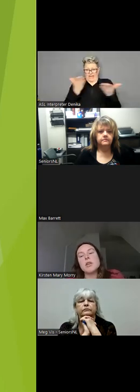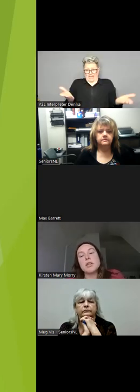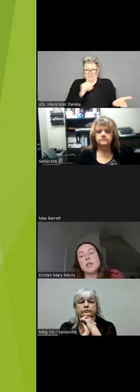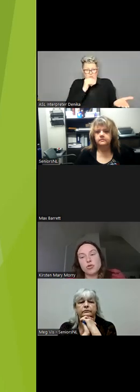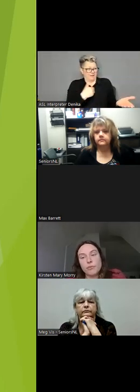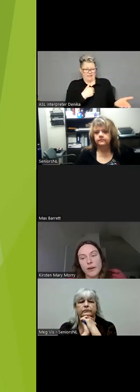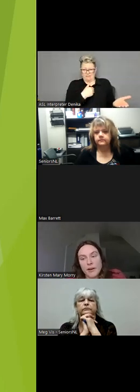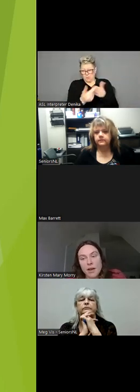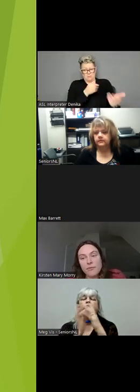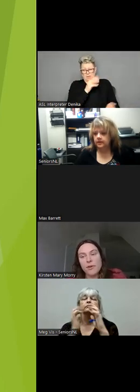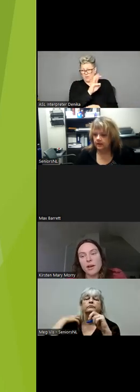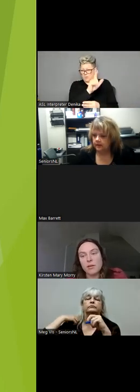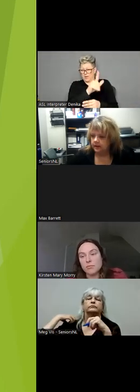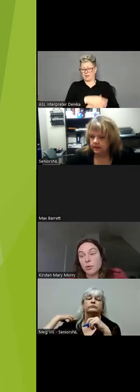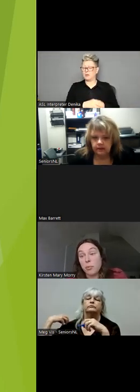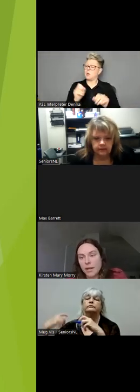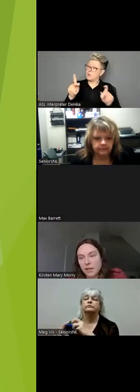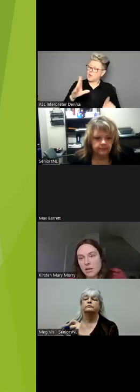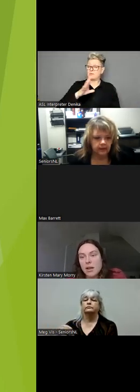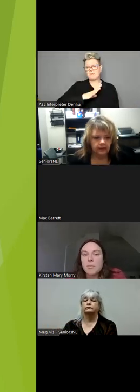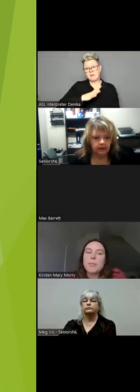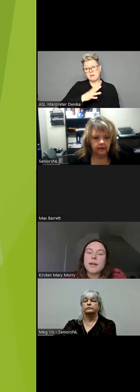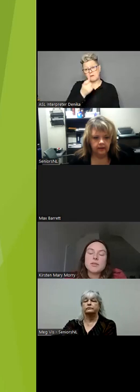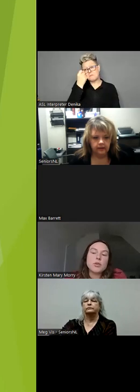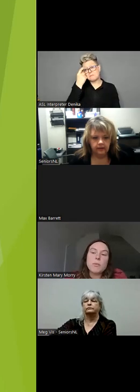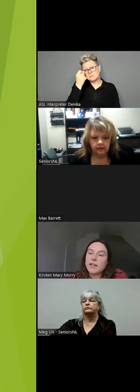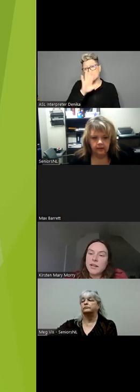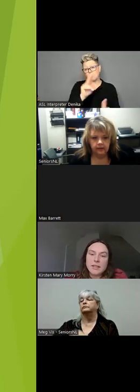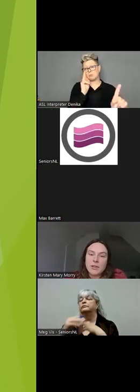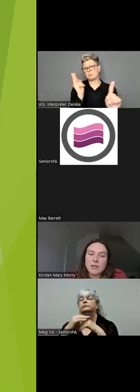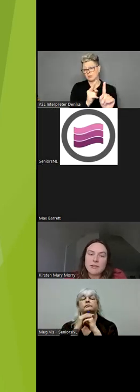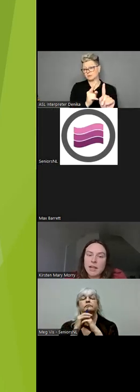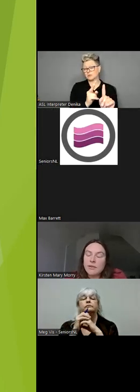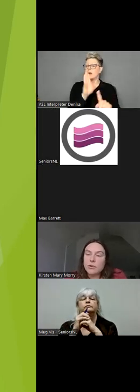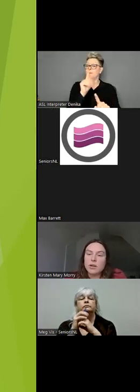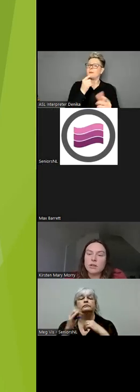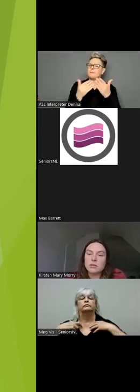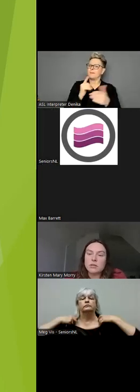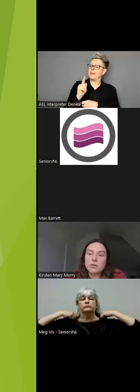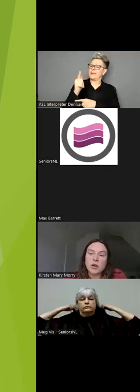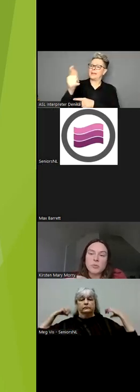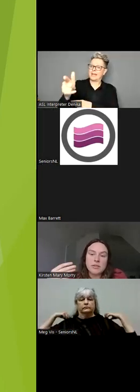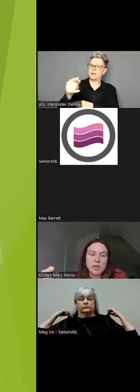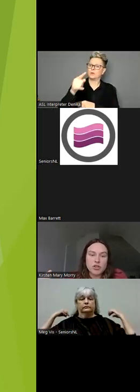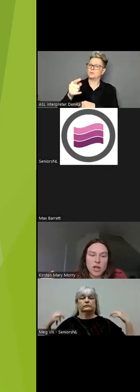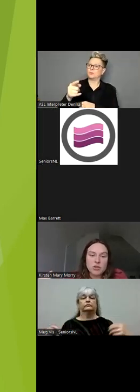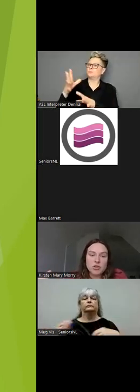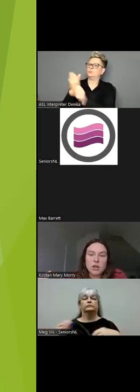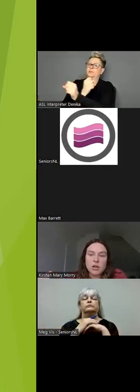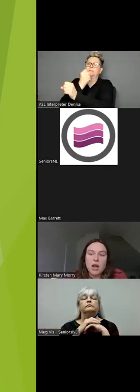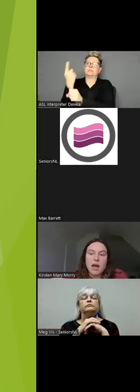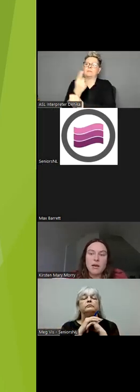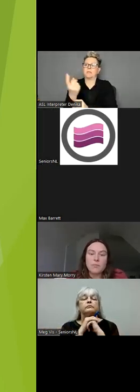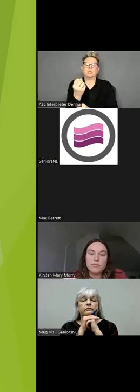mean, fair enough to a point, but you might inherit something later in life. Your circumstances might